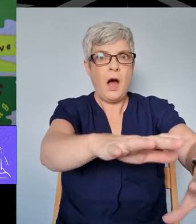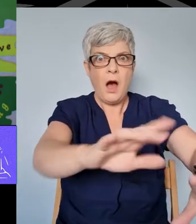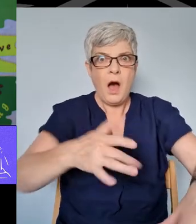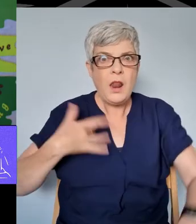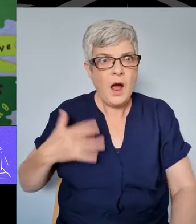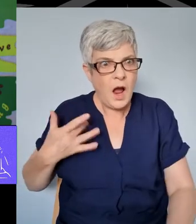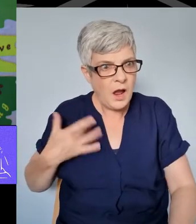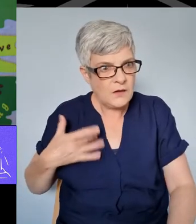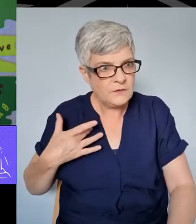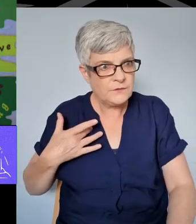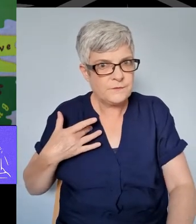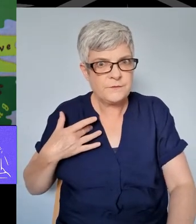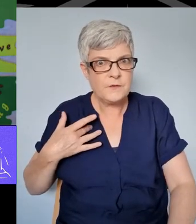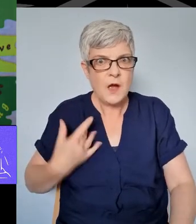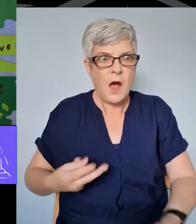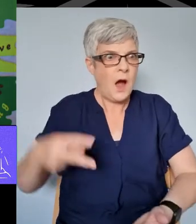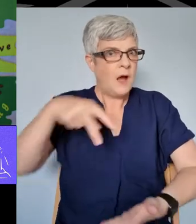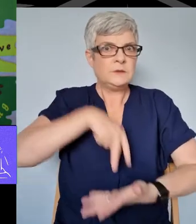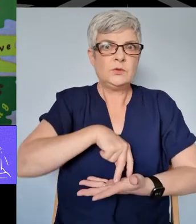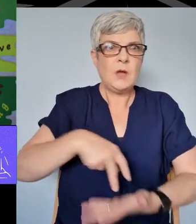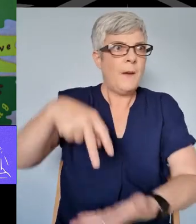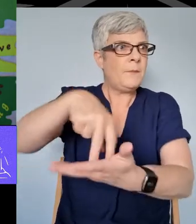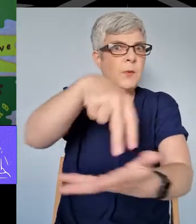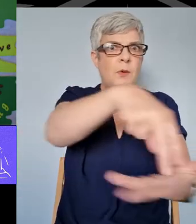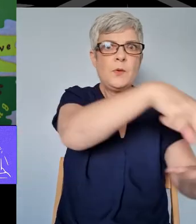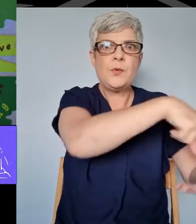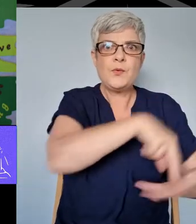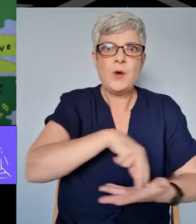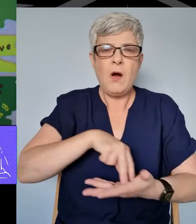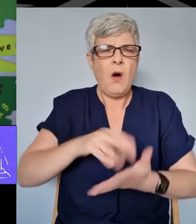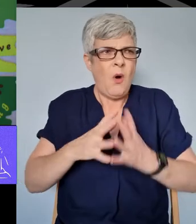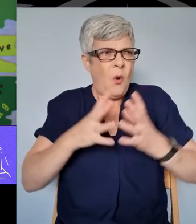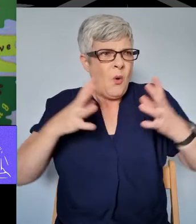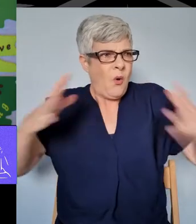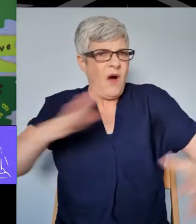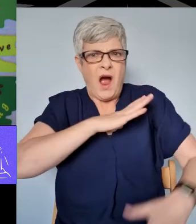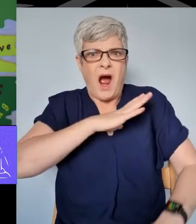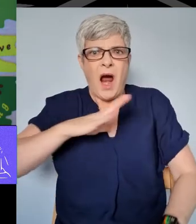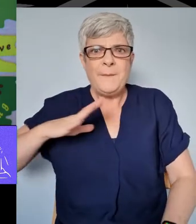life and stood up on their feet, a vast army.